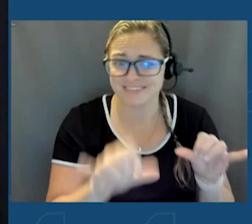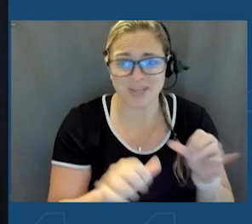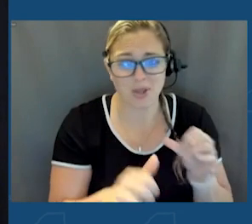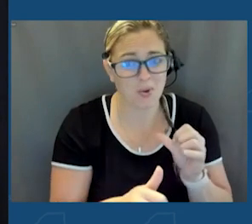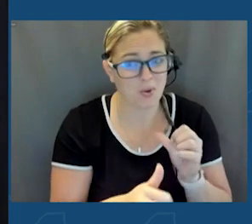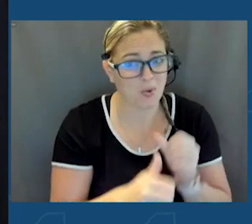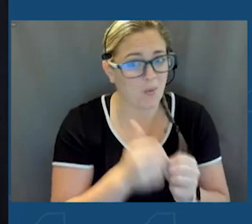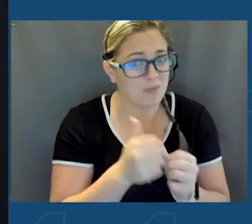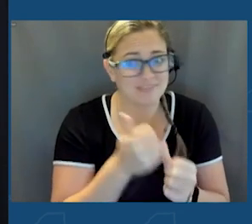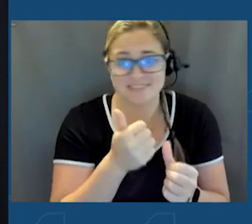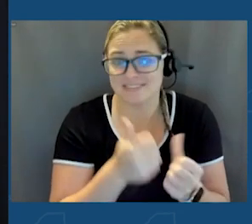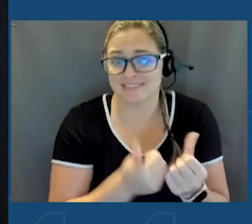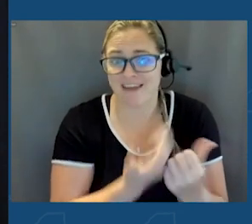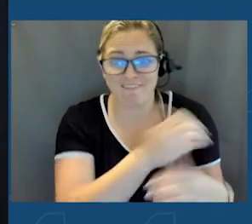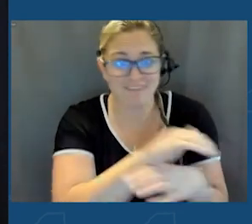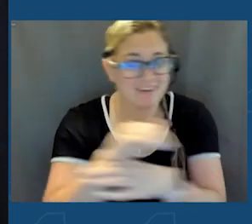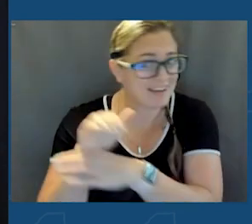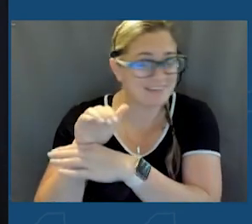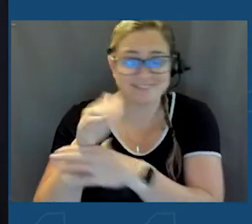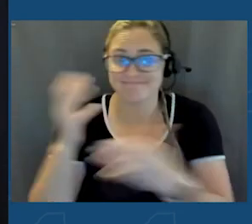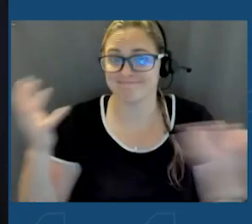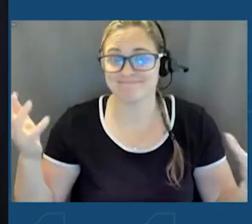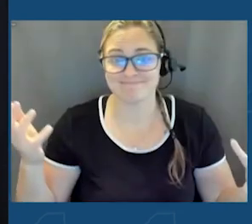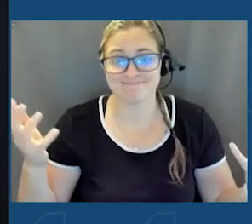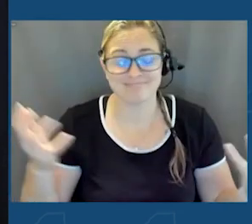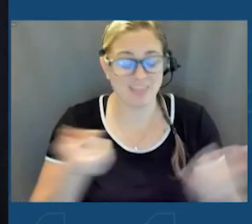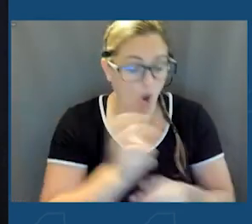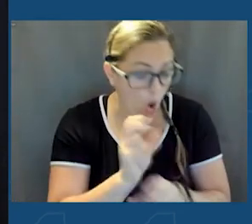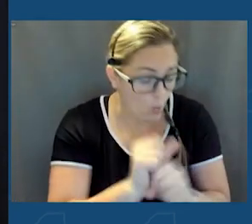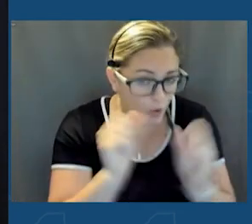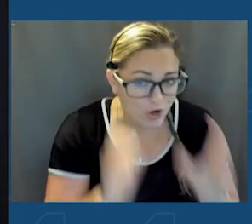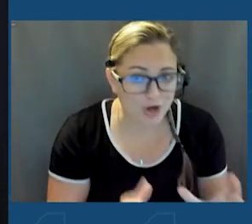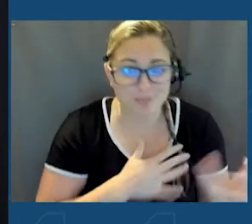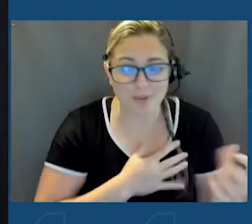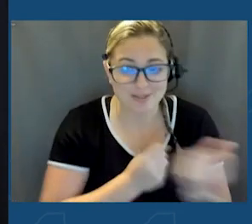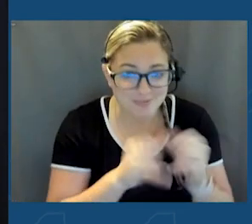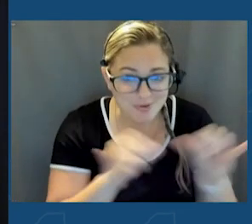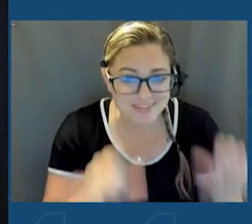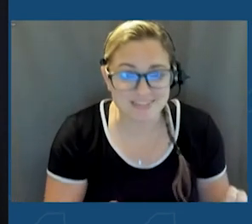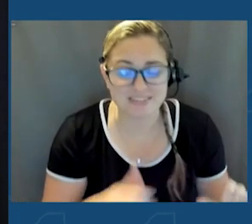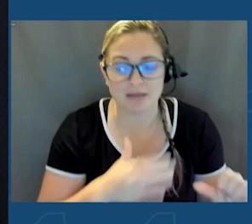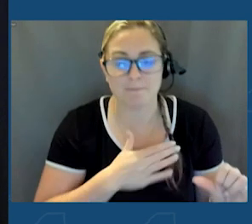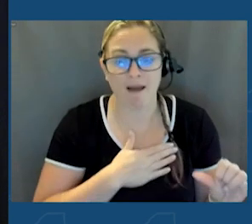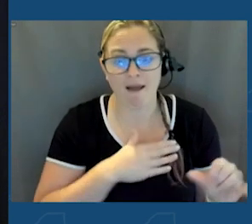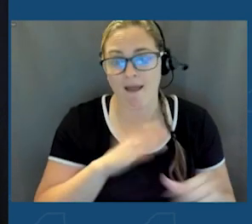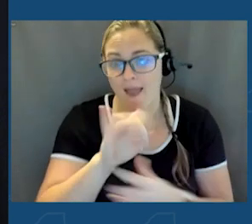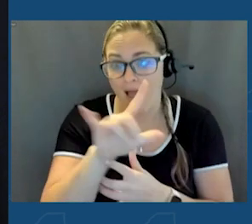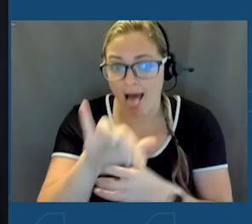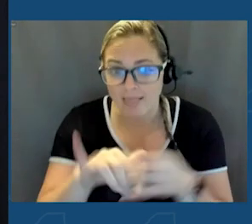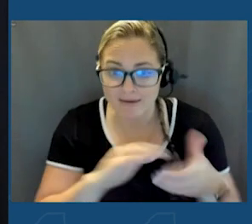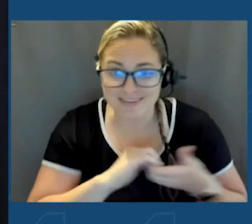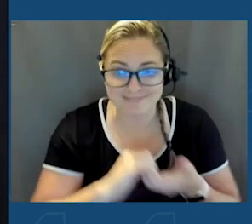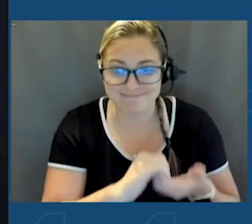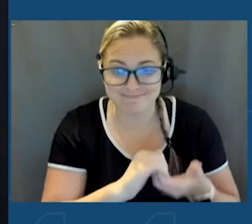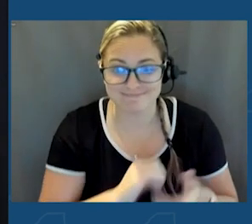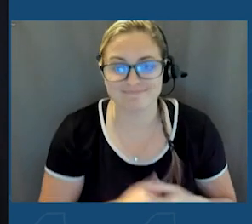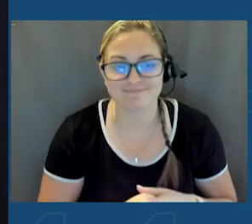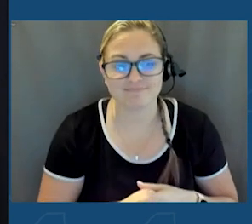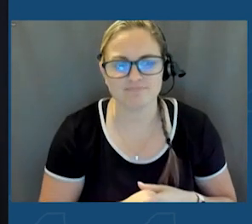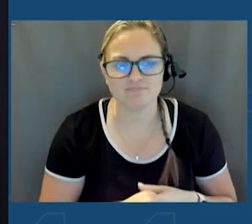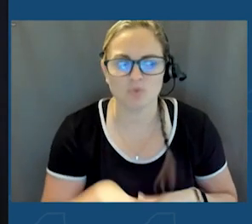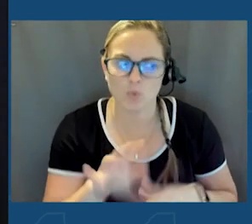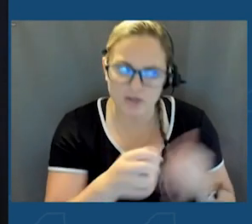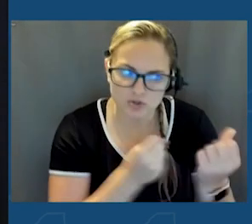New York. They are my friends, the hard workers. They're my support system. They're my allies. We need to support